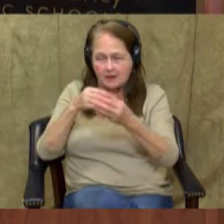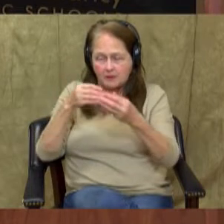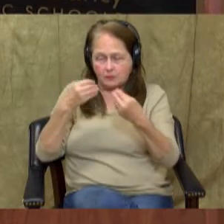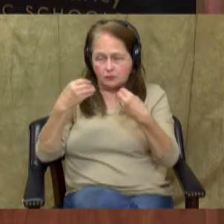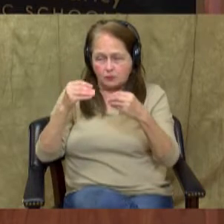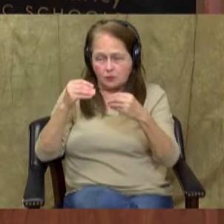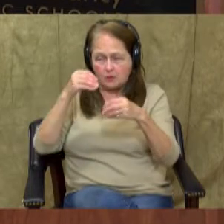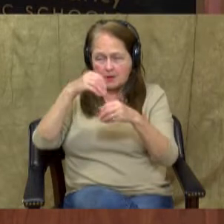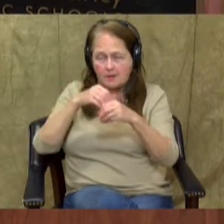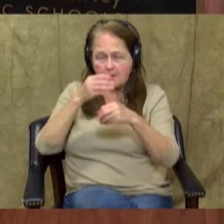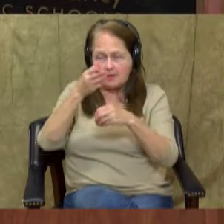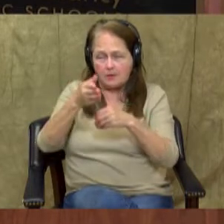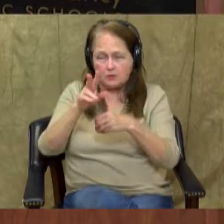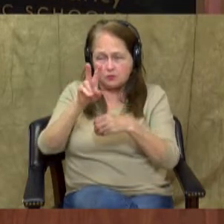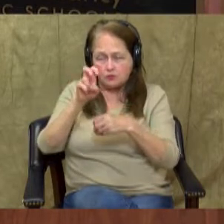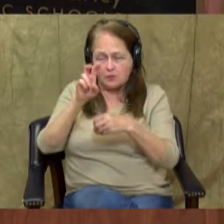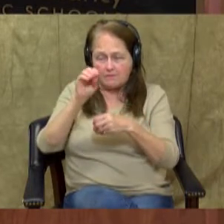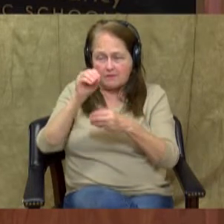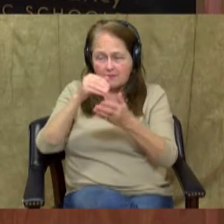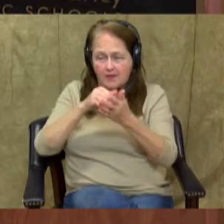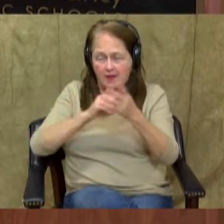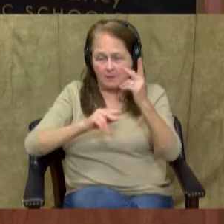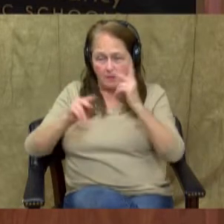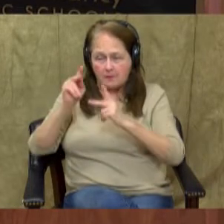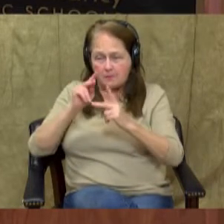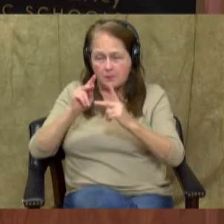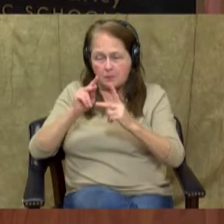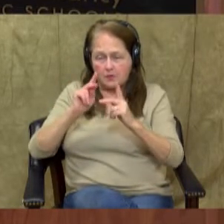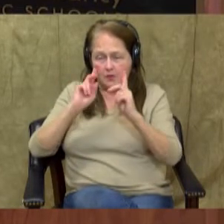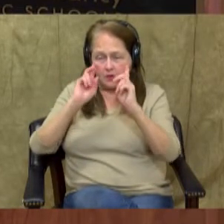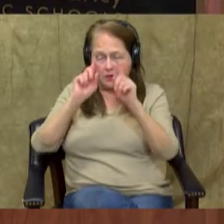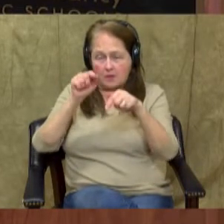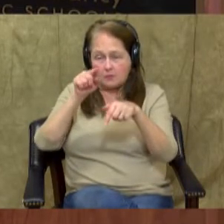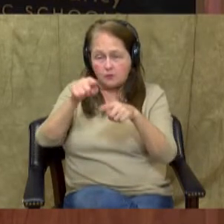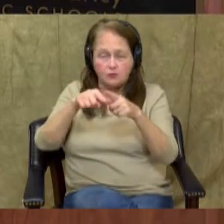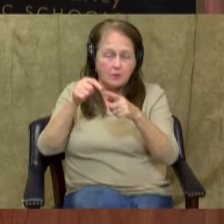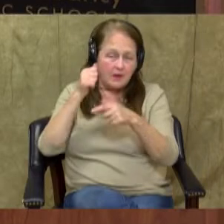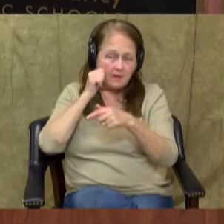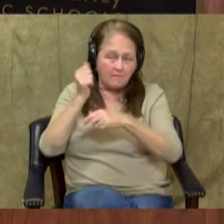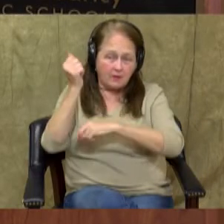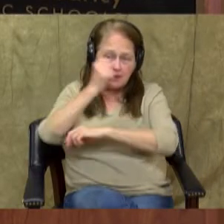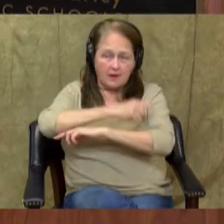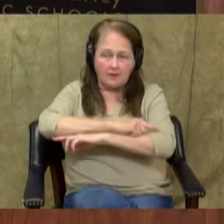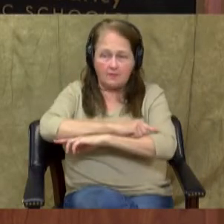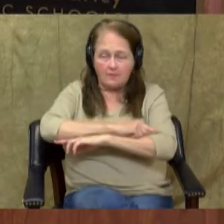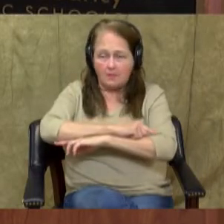and attracts over 250,000 to 400,000 visitors a day.